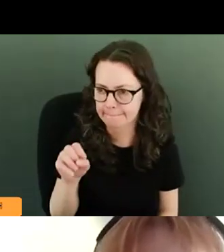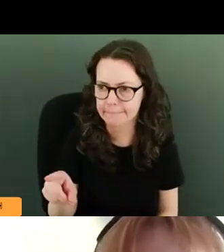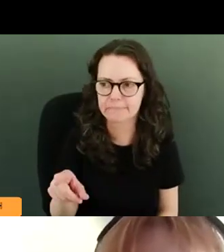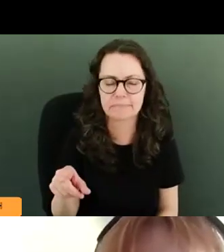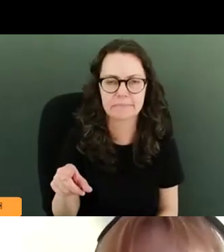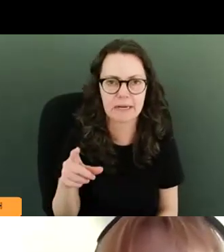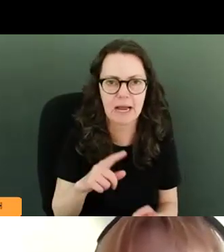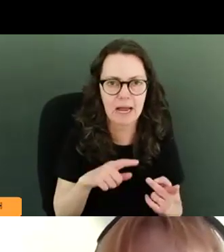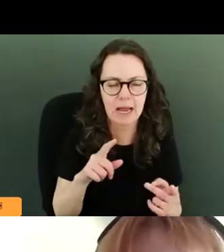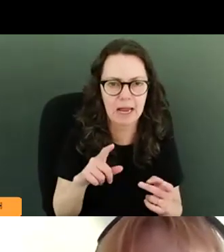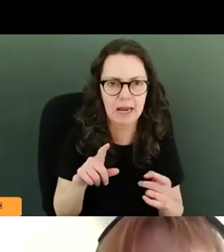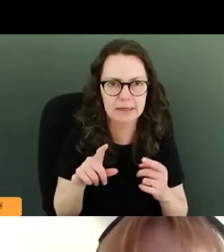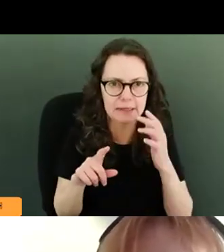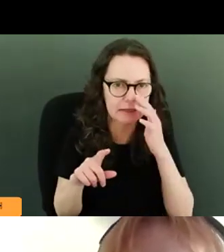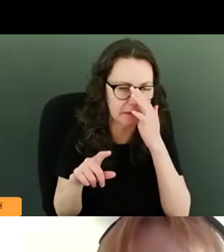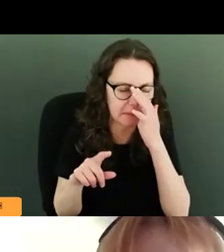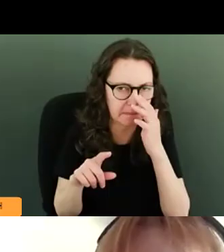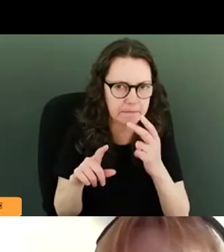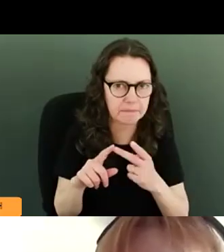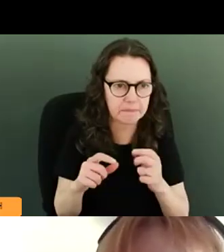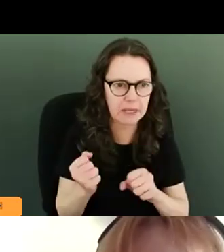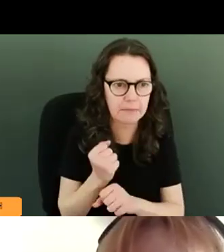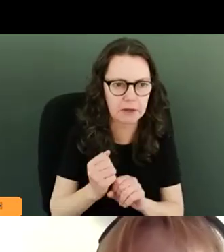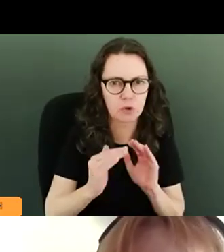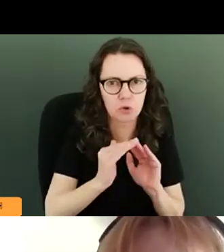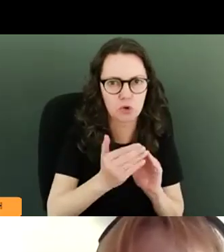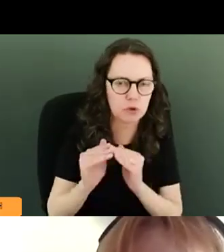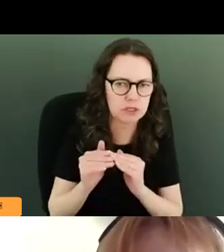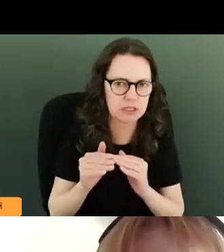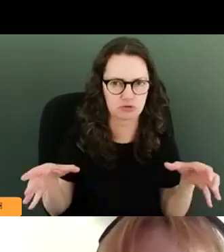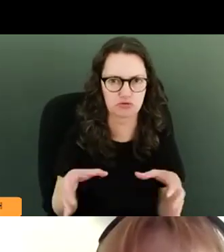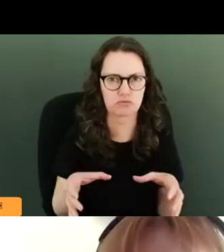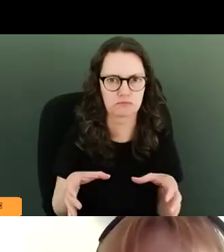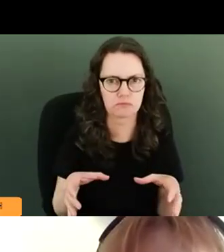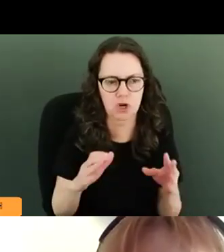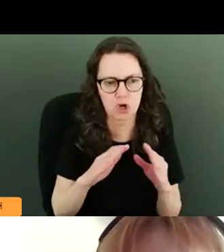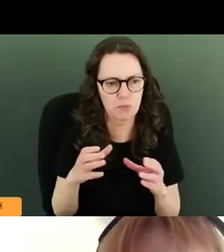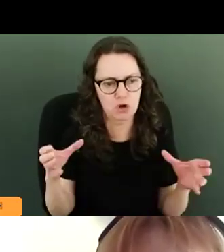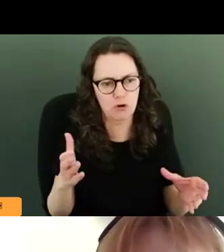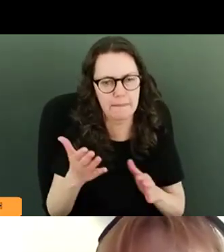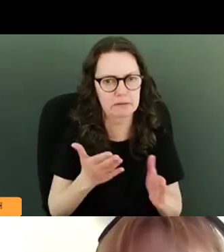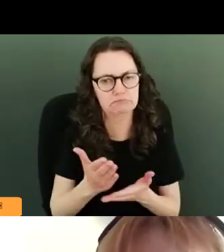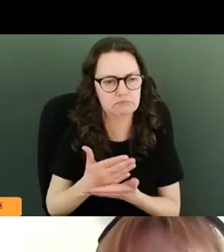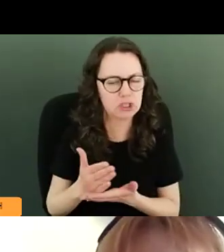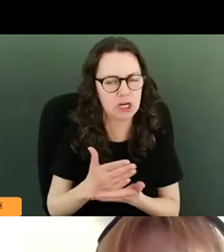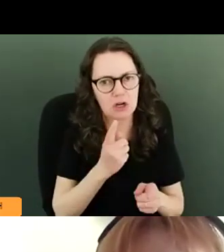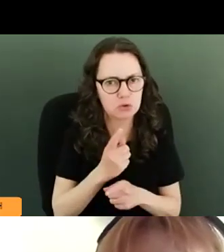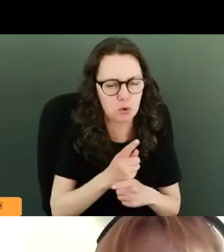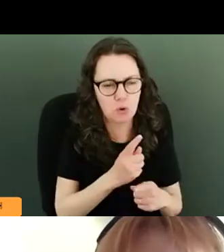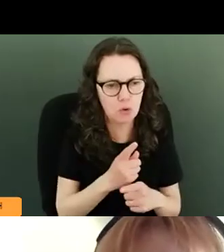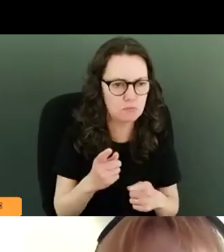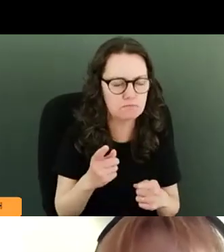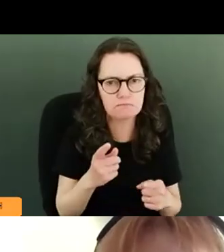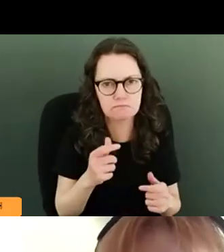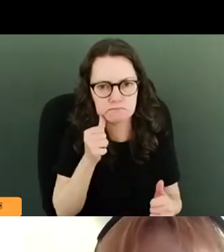but also building that community with others so we can share those experiences and identify and